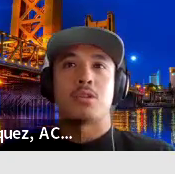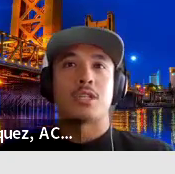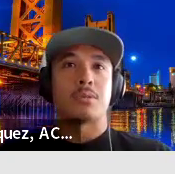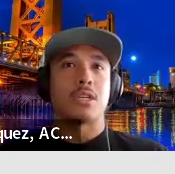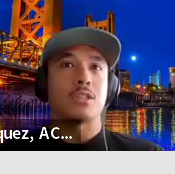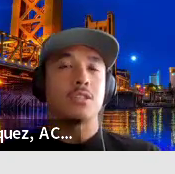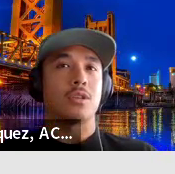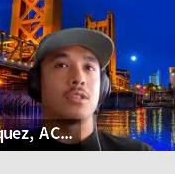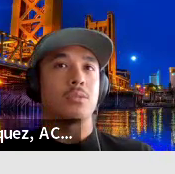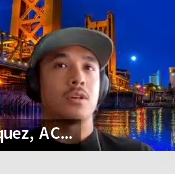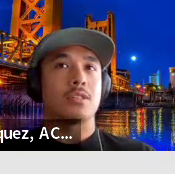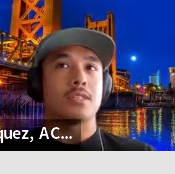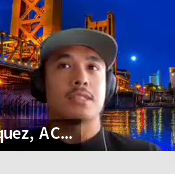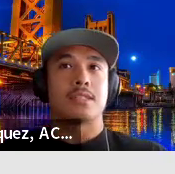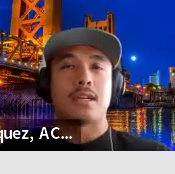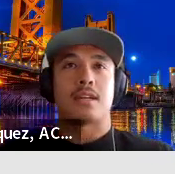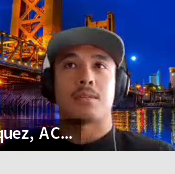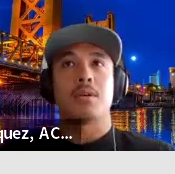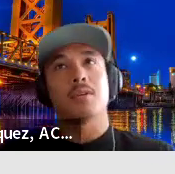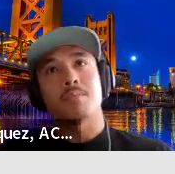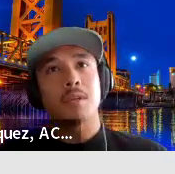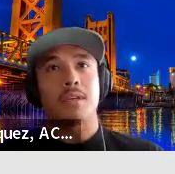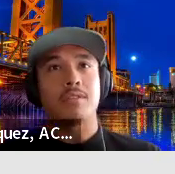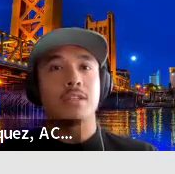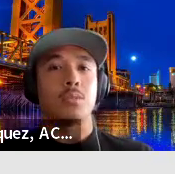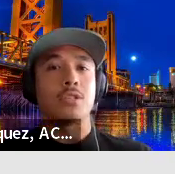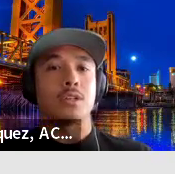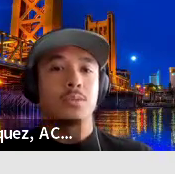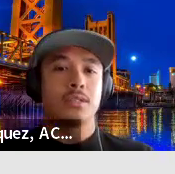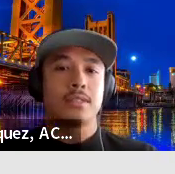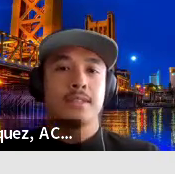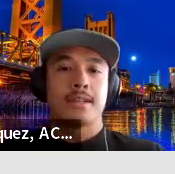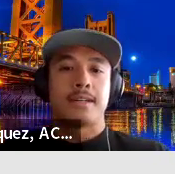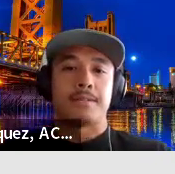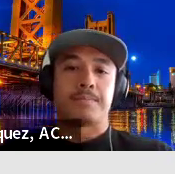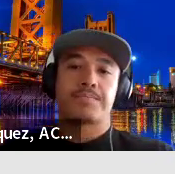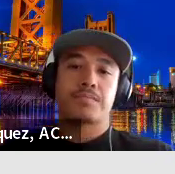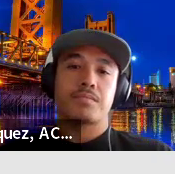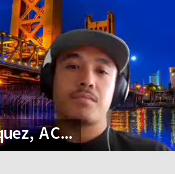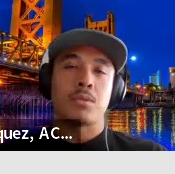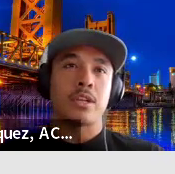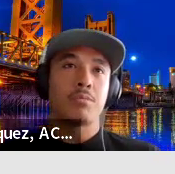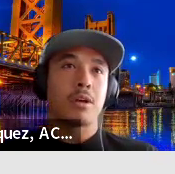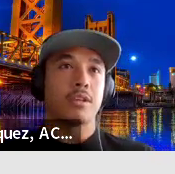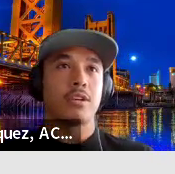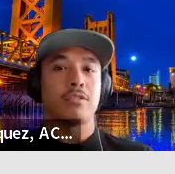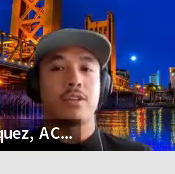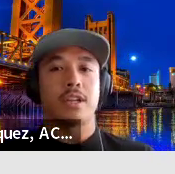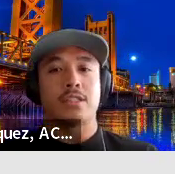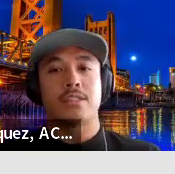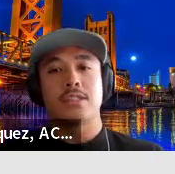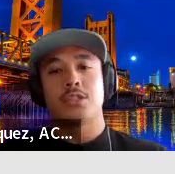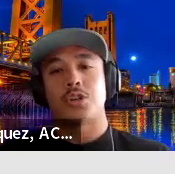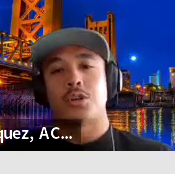tip for transportation during this season, and maybe even into winter as well. Right, you've probably